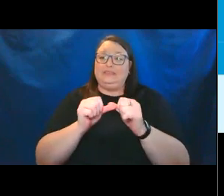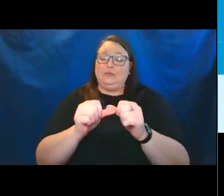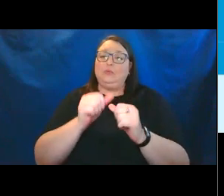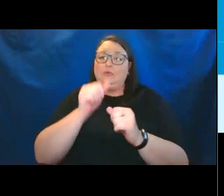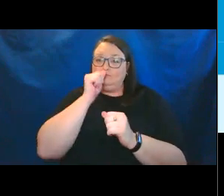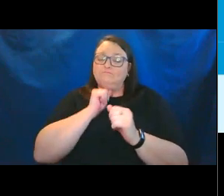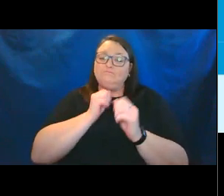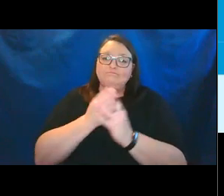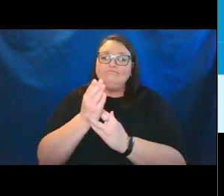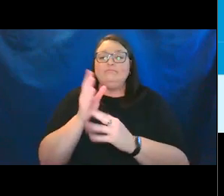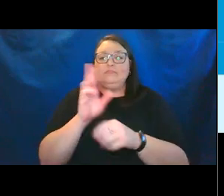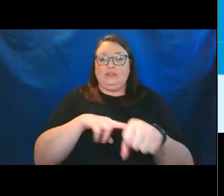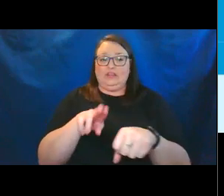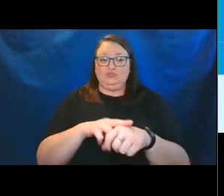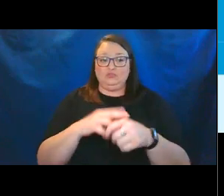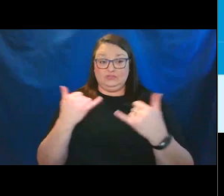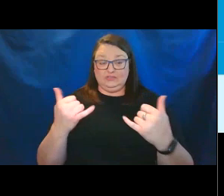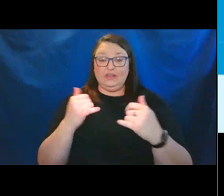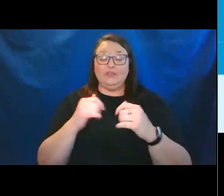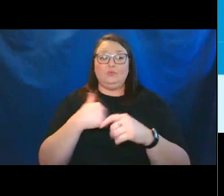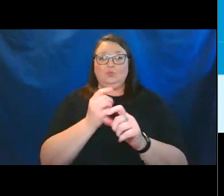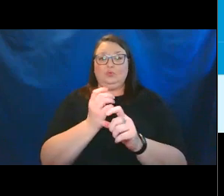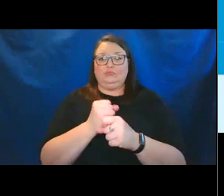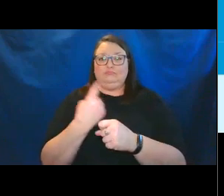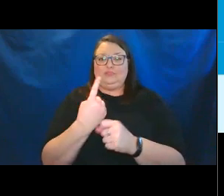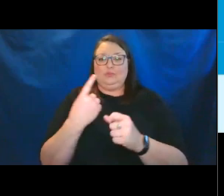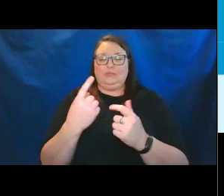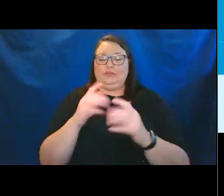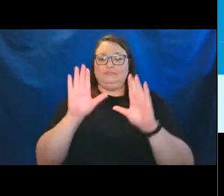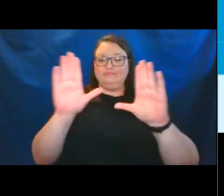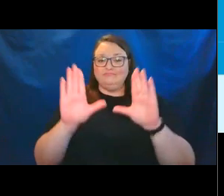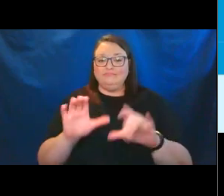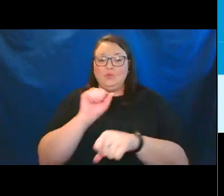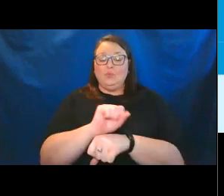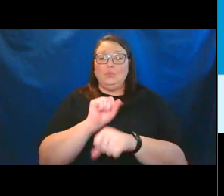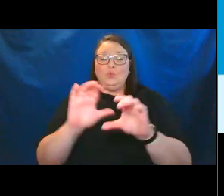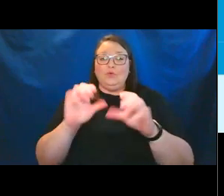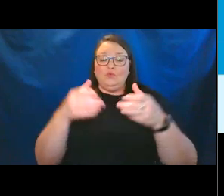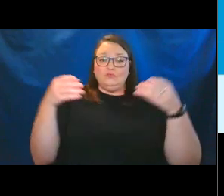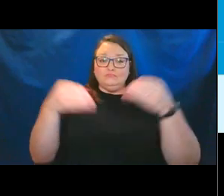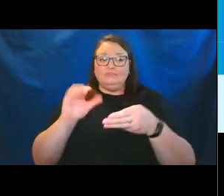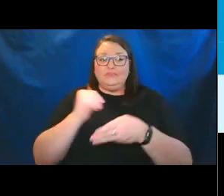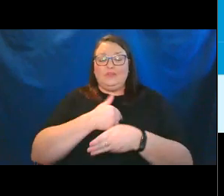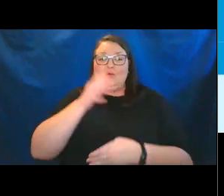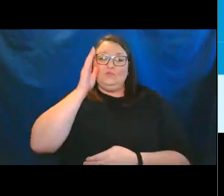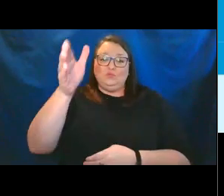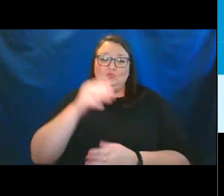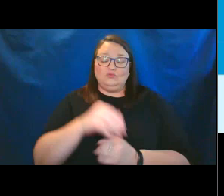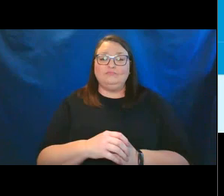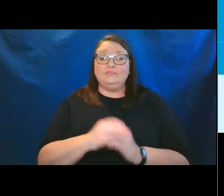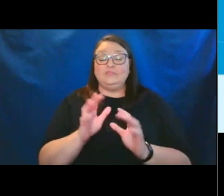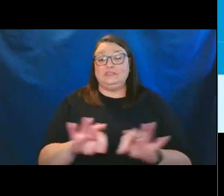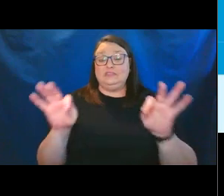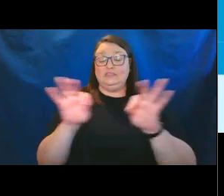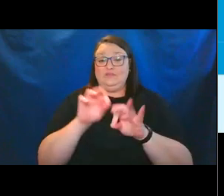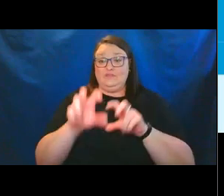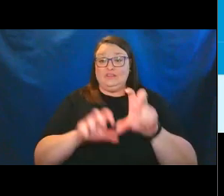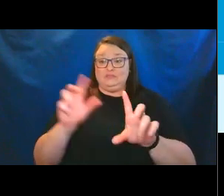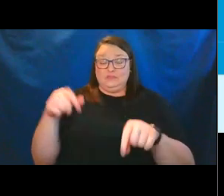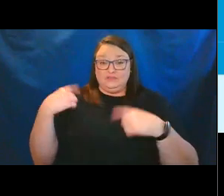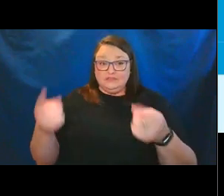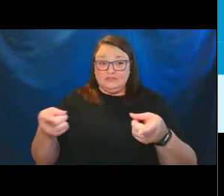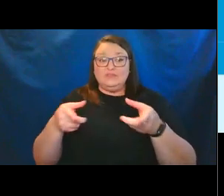are creating something extraordinary, a workforce dedicated to our future. These significant investments have allowed us to move